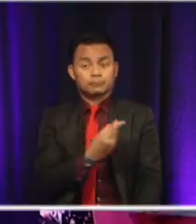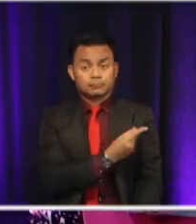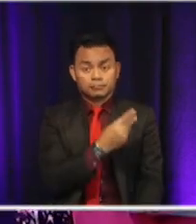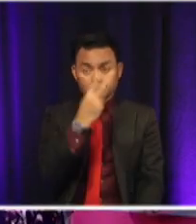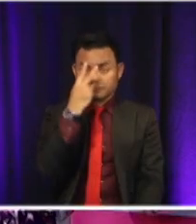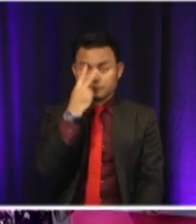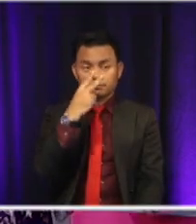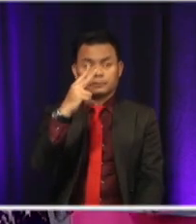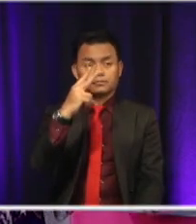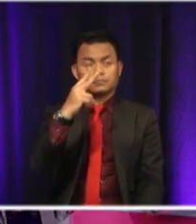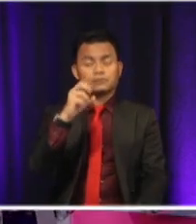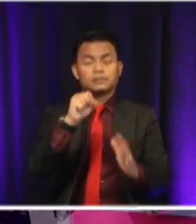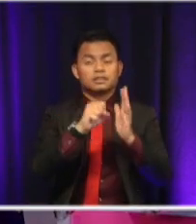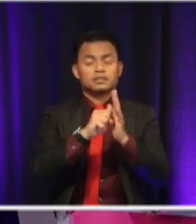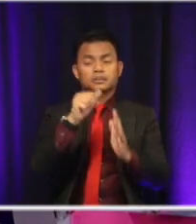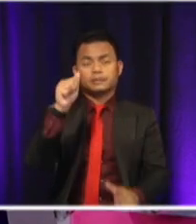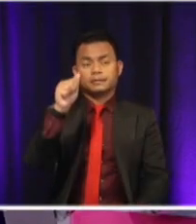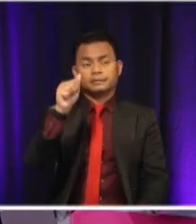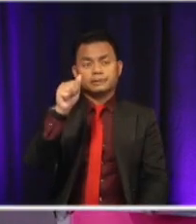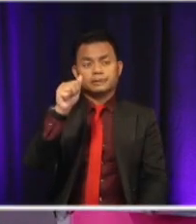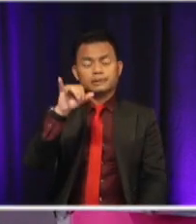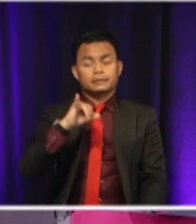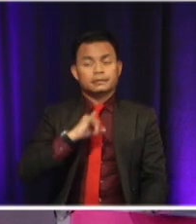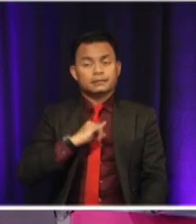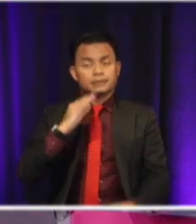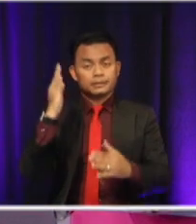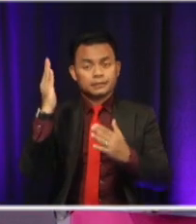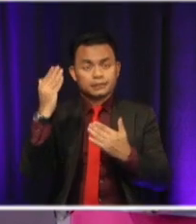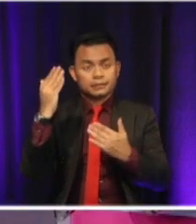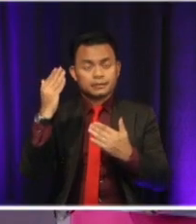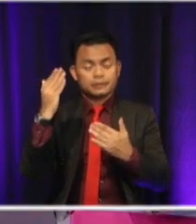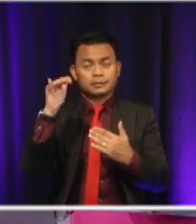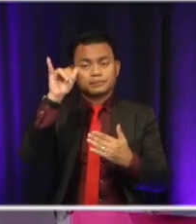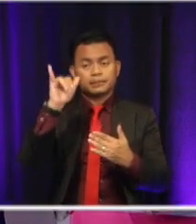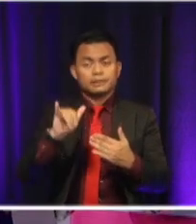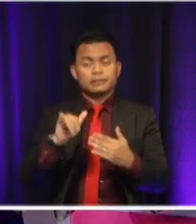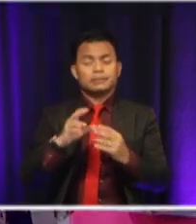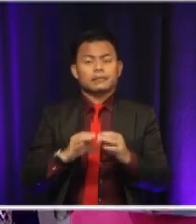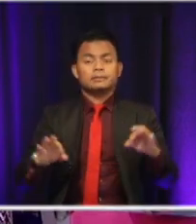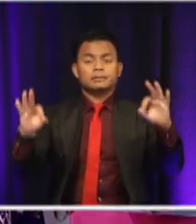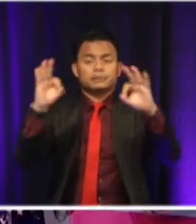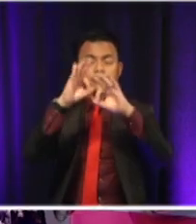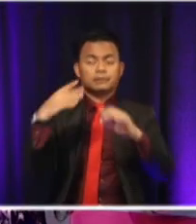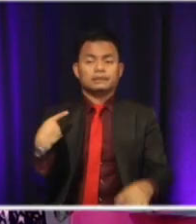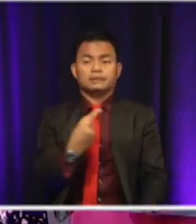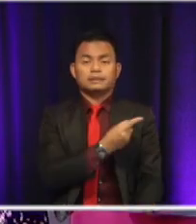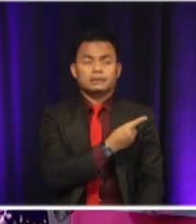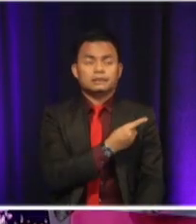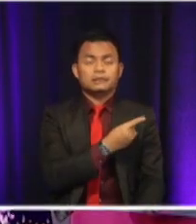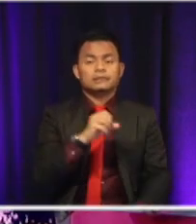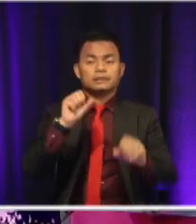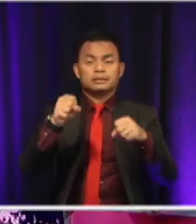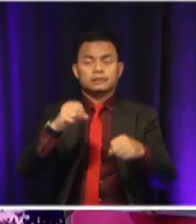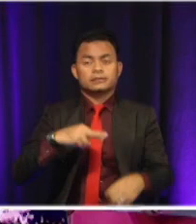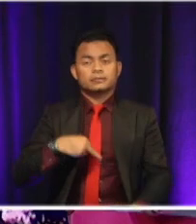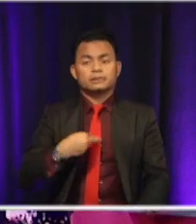prose, perhaps the first decision you made when you began this journey was to decide whether you were